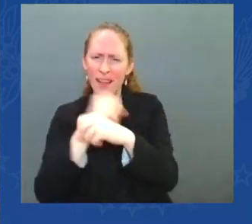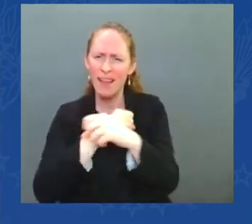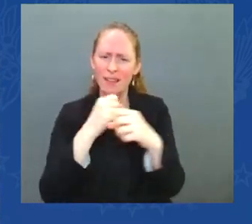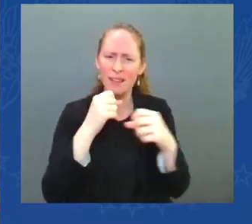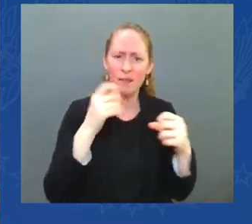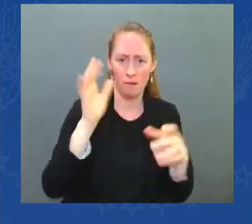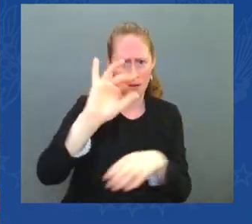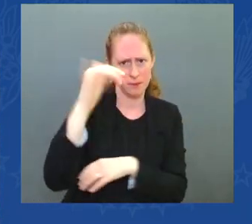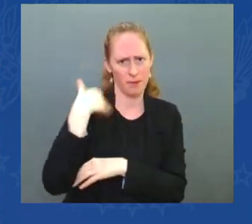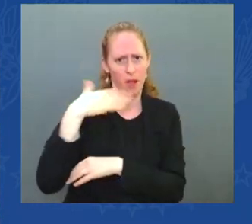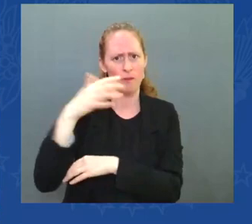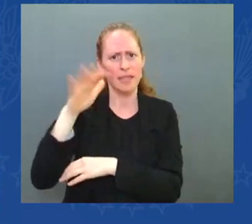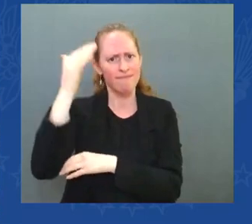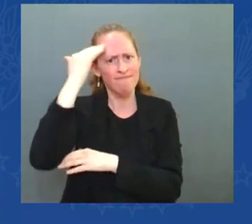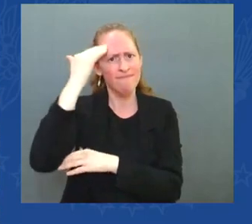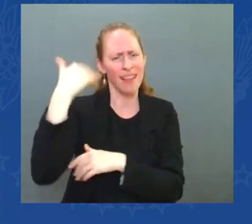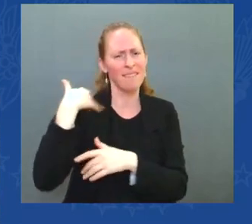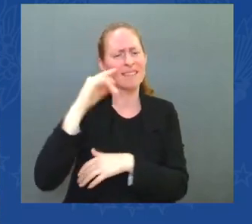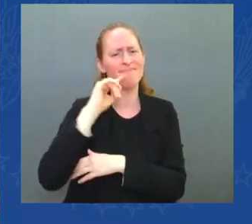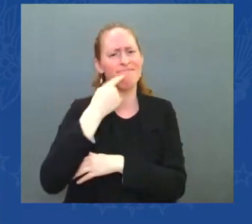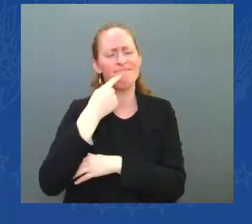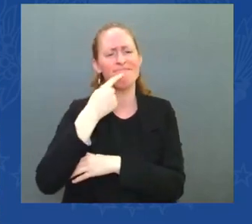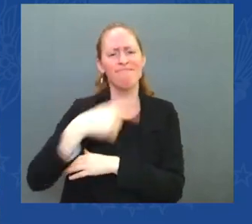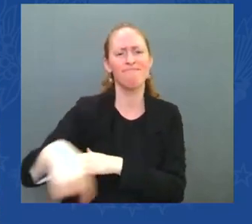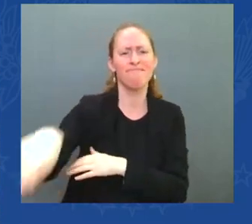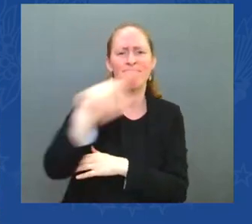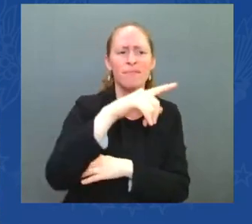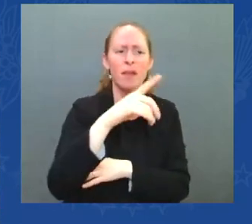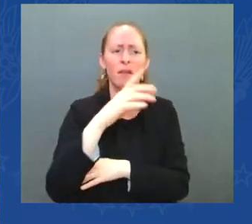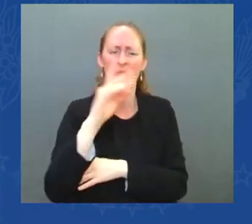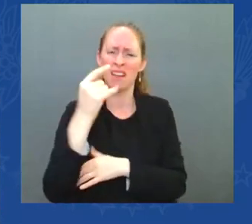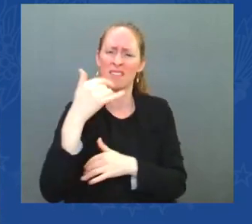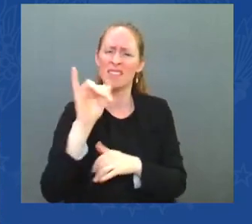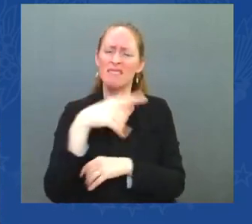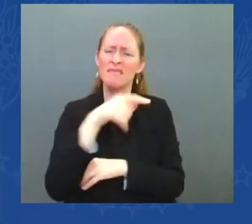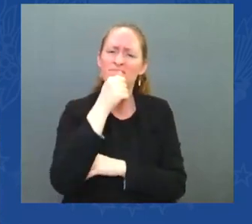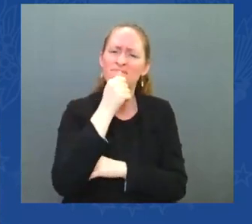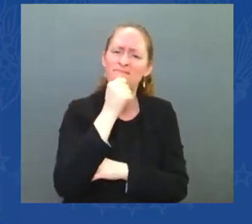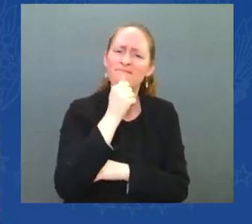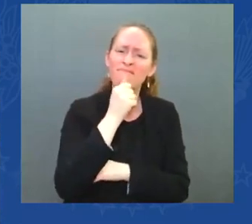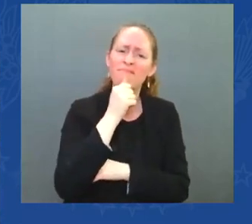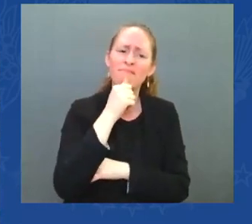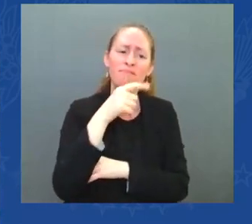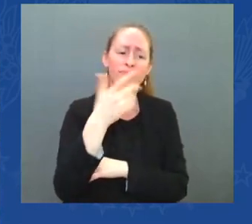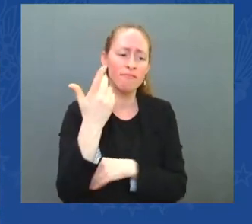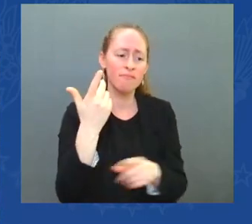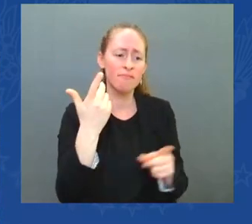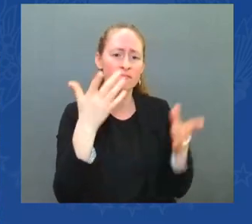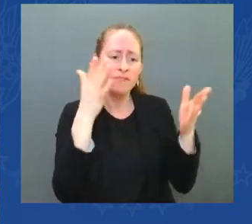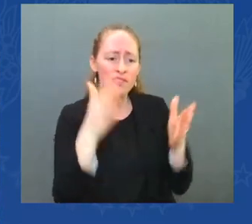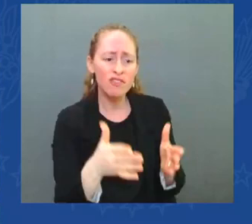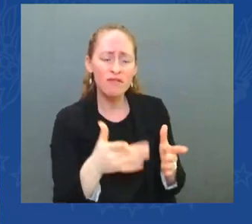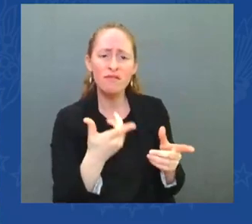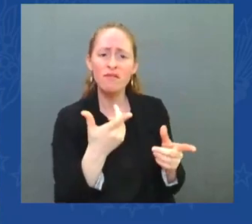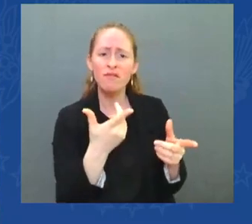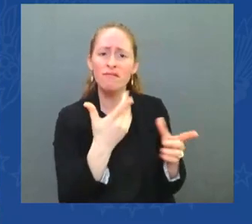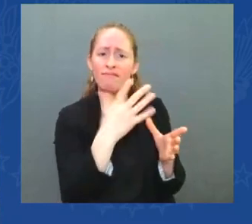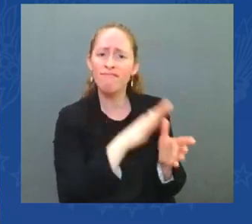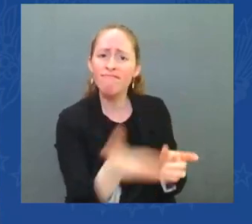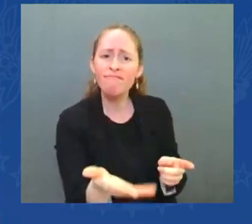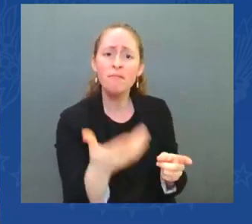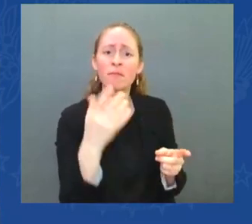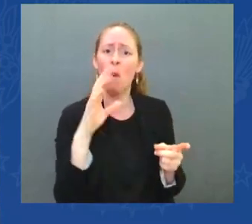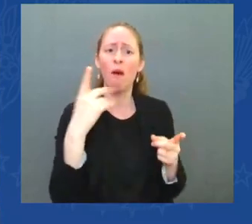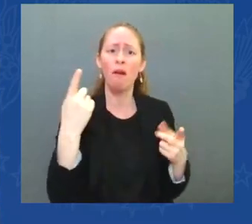the fear often still remained. To the survivors of gun violence who are here with us